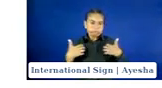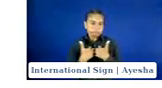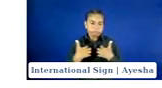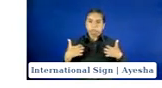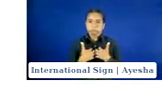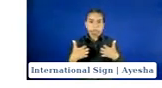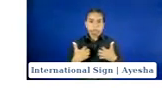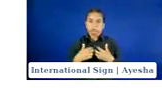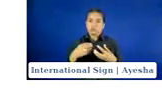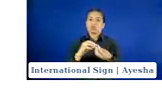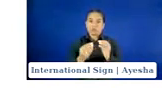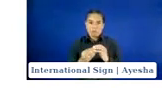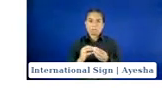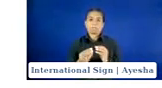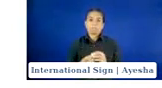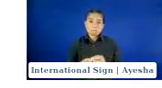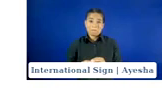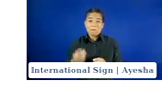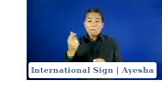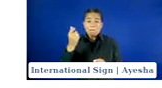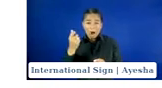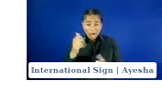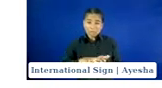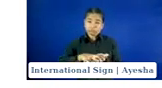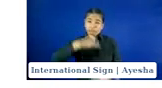are withdrawn by young women. This is